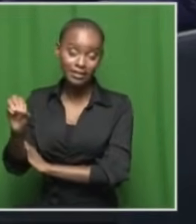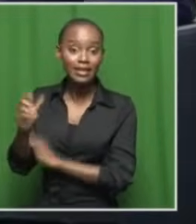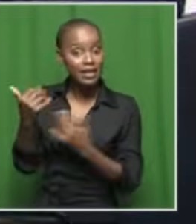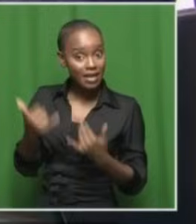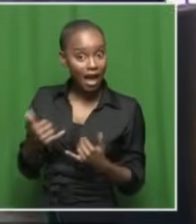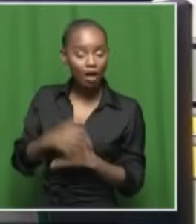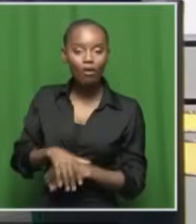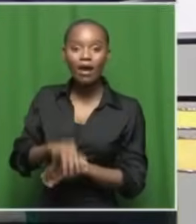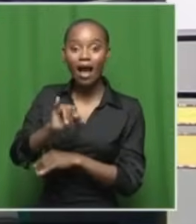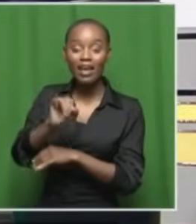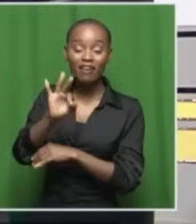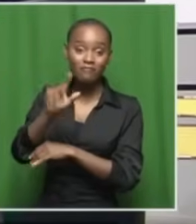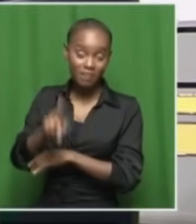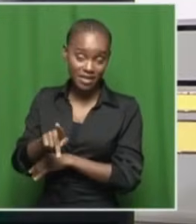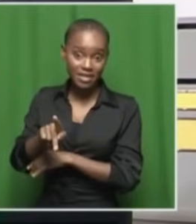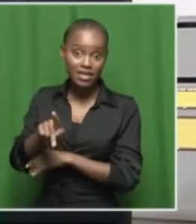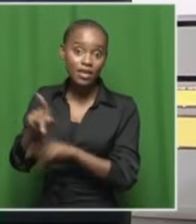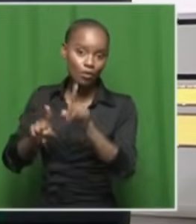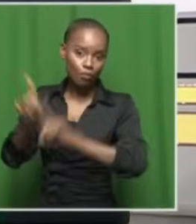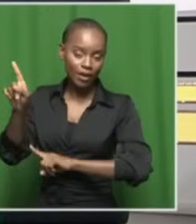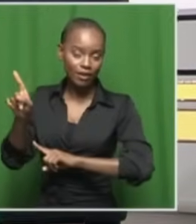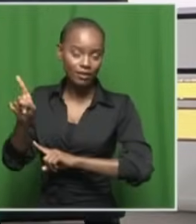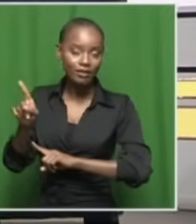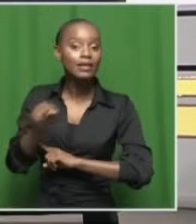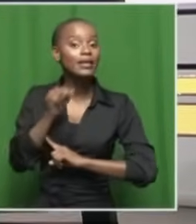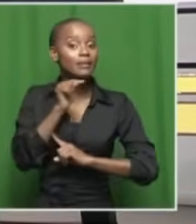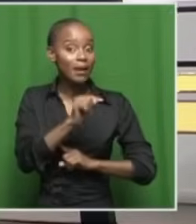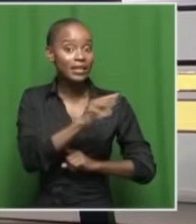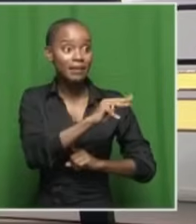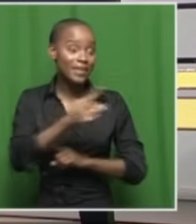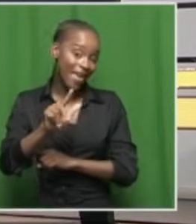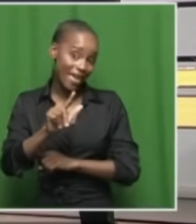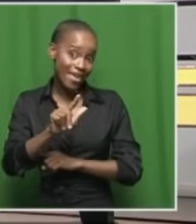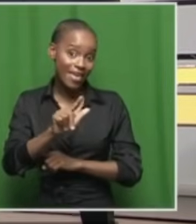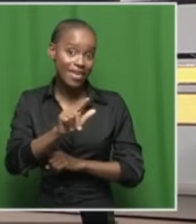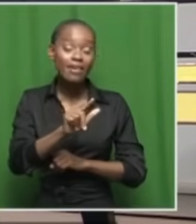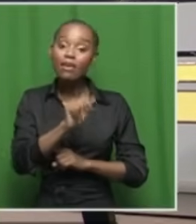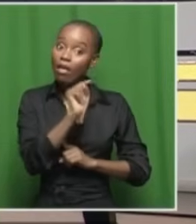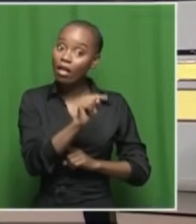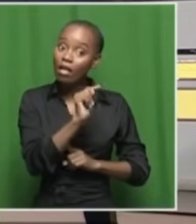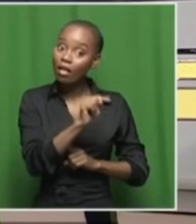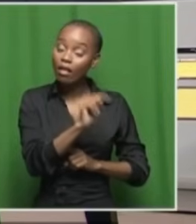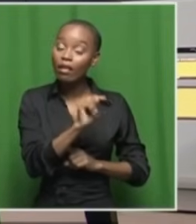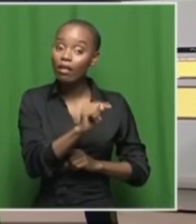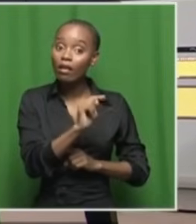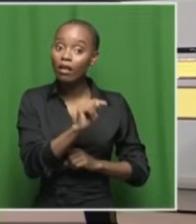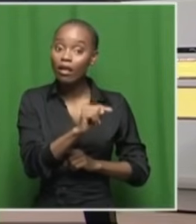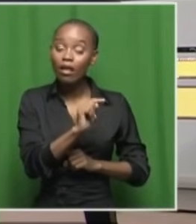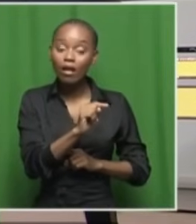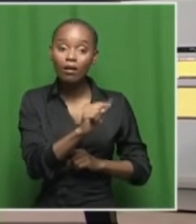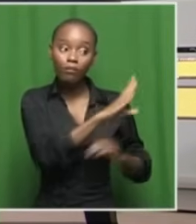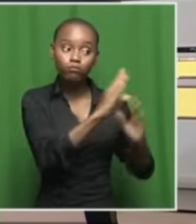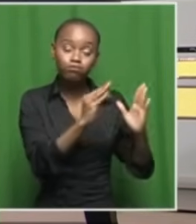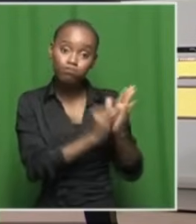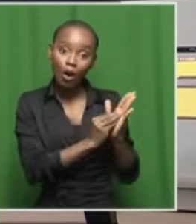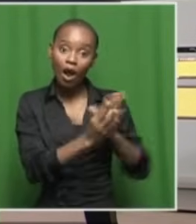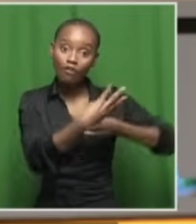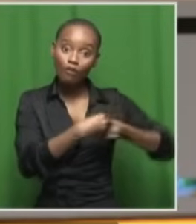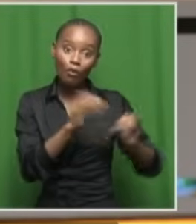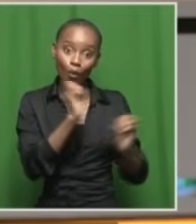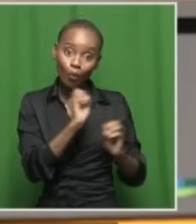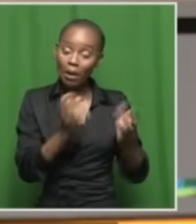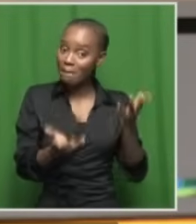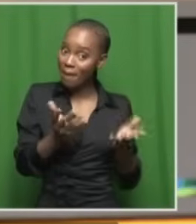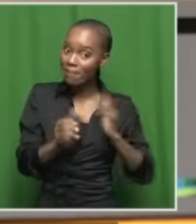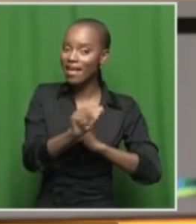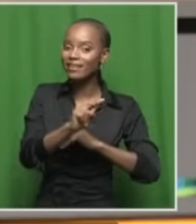ward. But when you check, if MK was not there, and ANC maybe would have retained the ward. So you have the latest